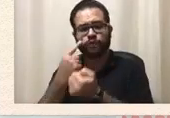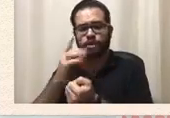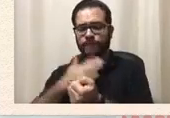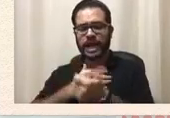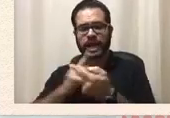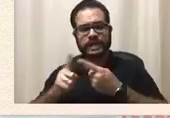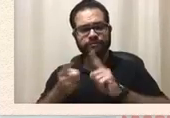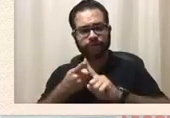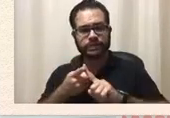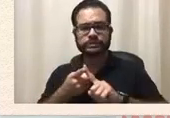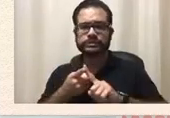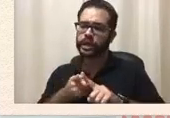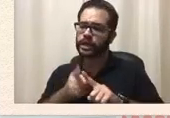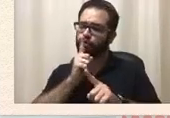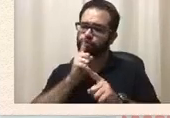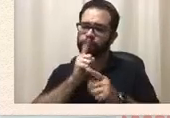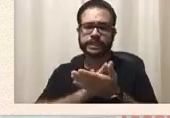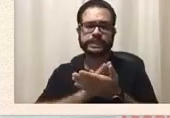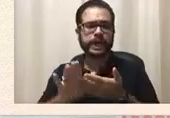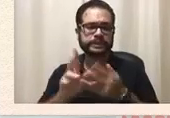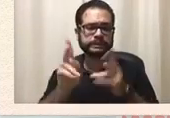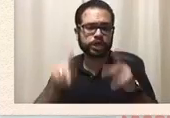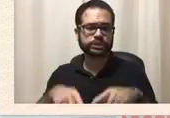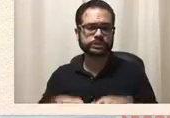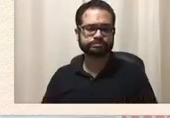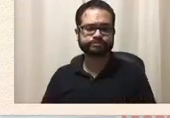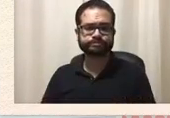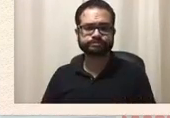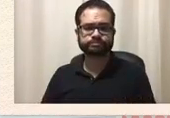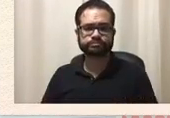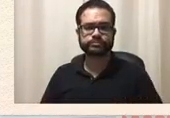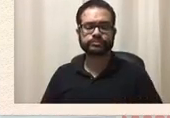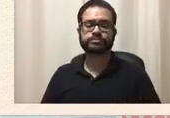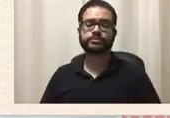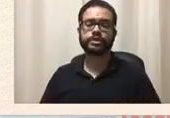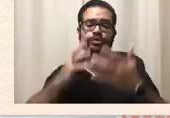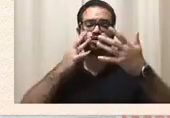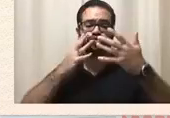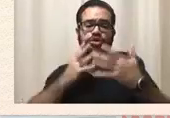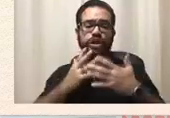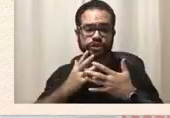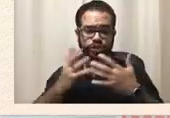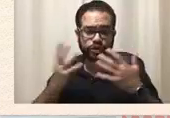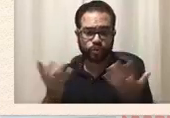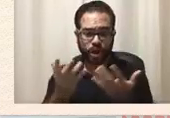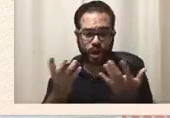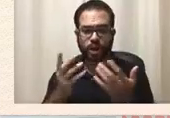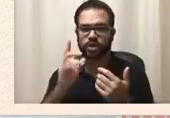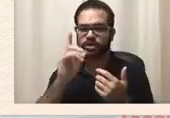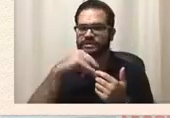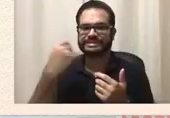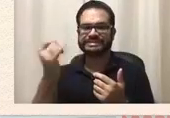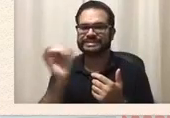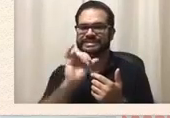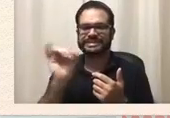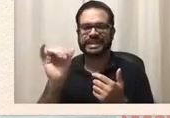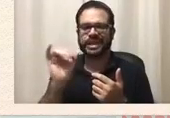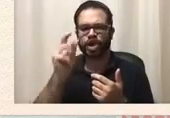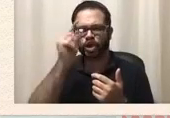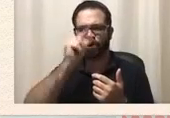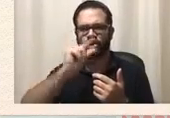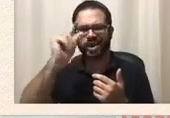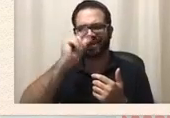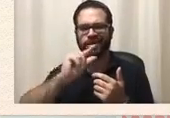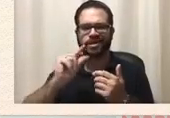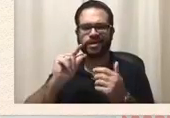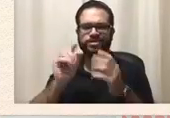kid. The tragedy was like a scene out of one of those Greek mythologies, where the gods would toy